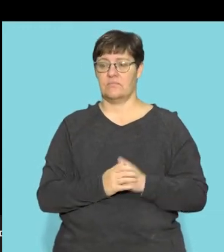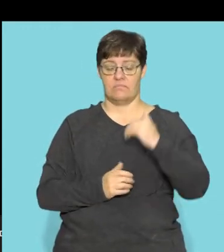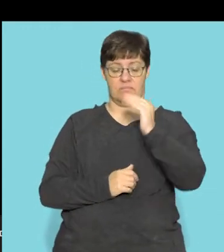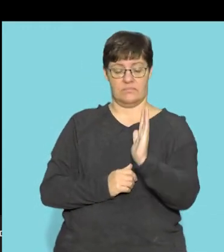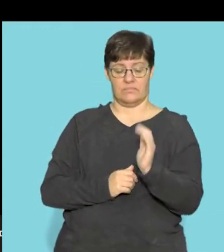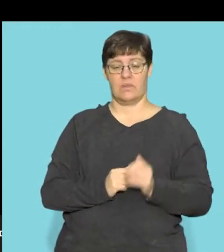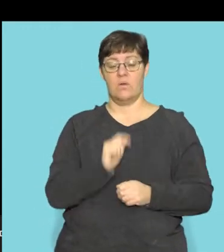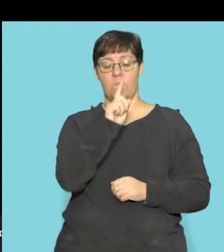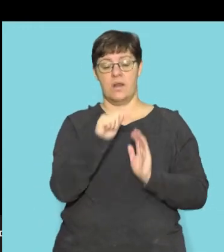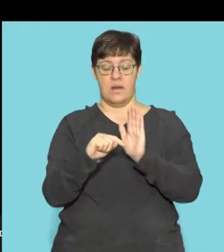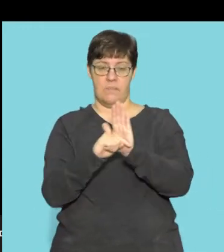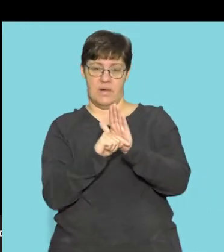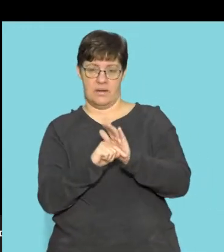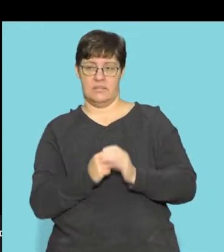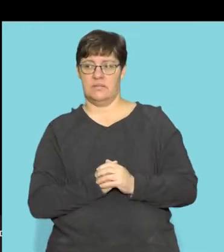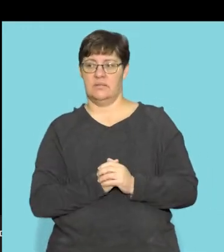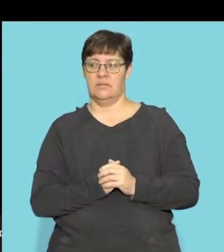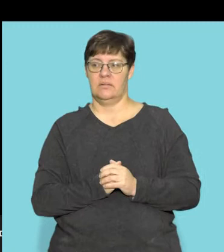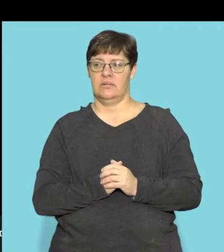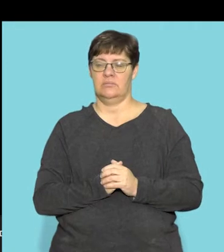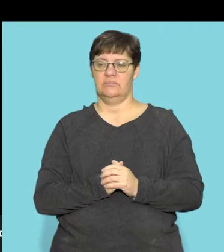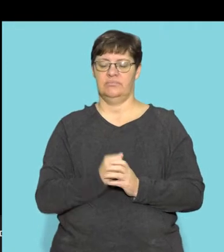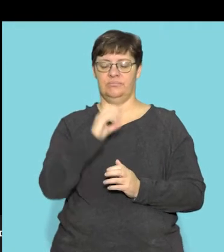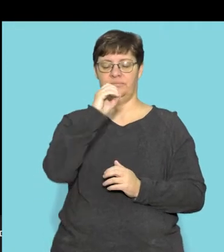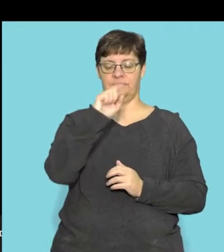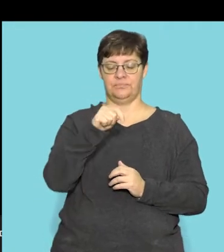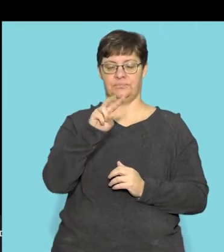123, into 1 minus